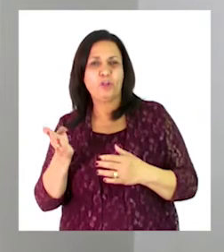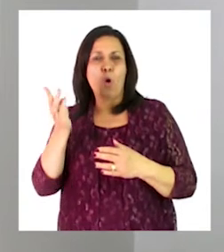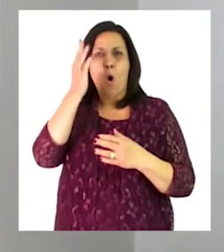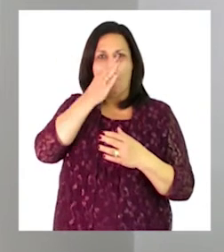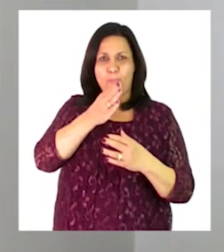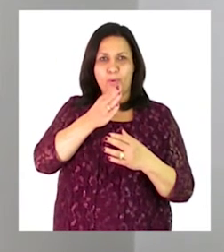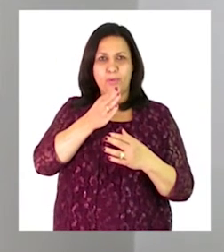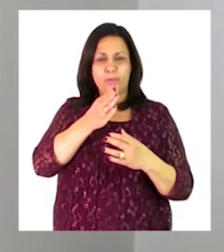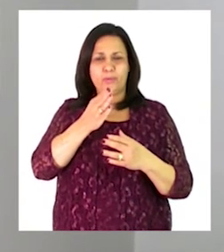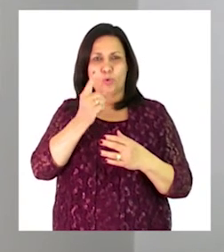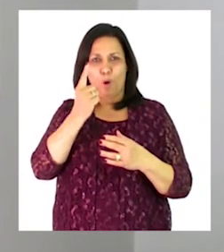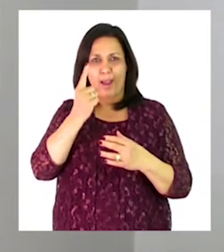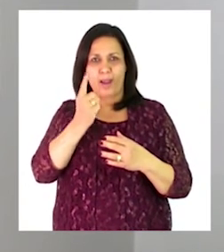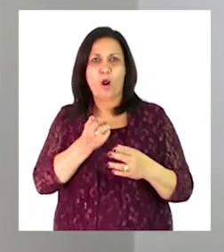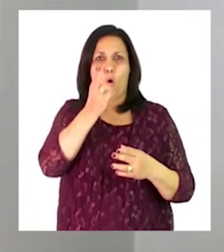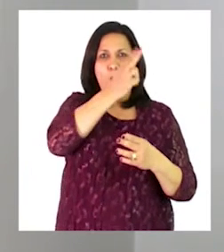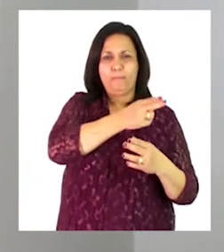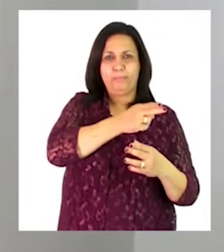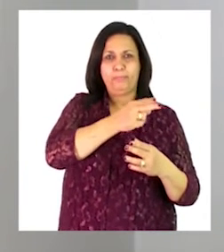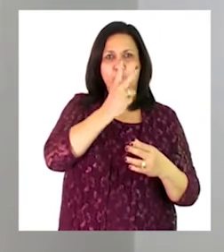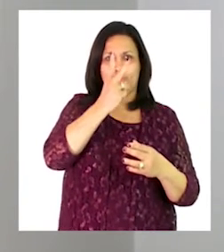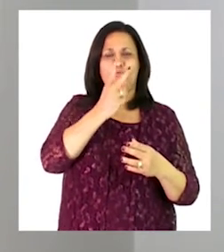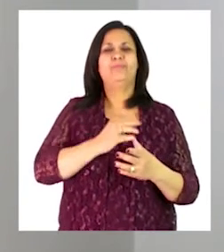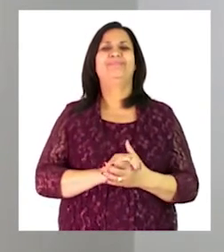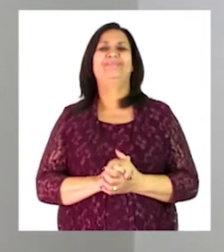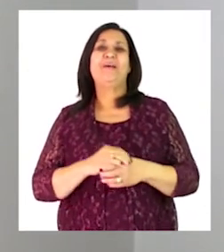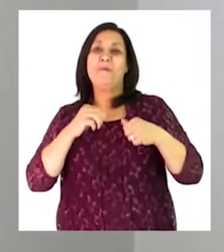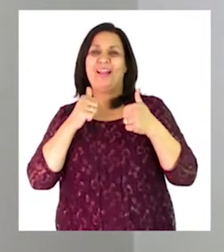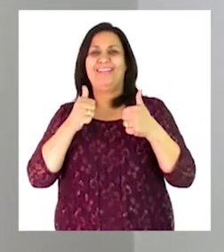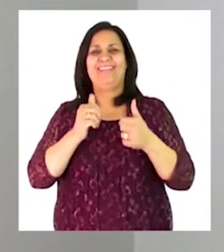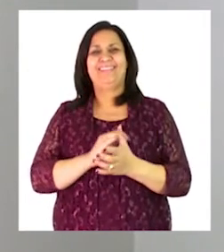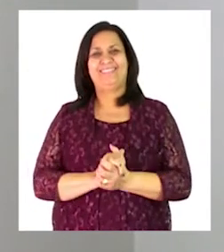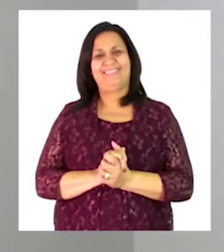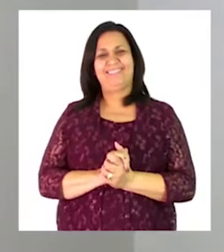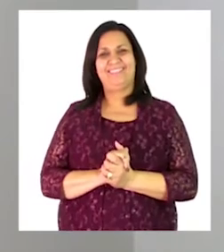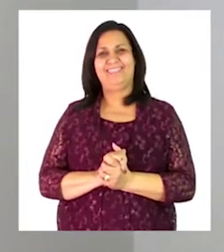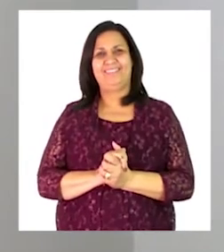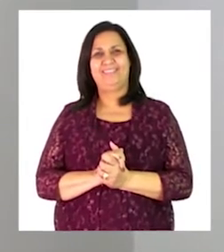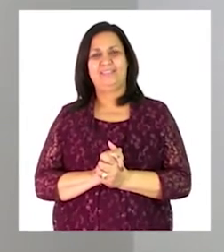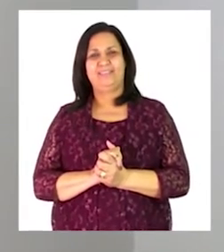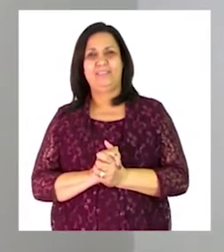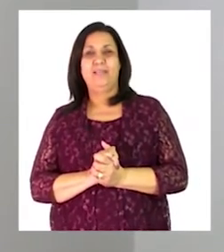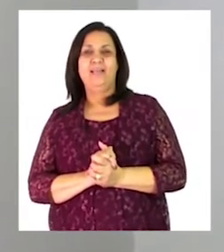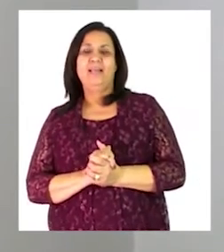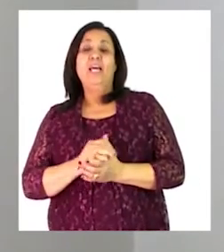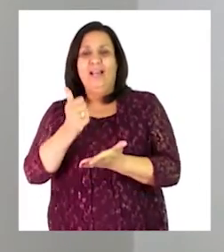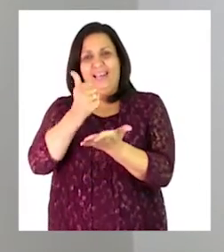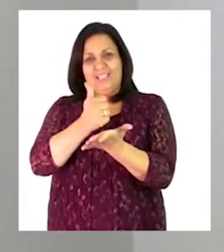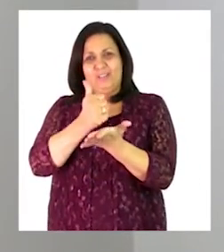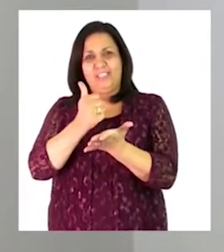1, 2. Well done. Now let's get back to